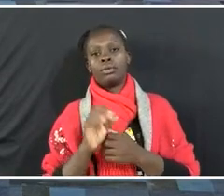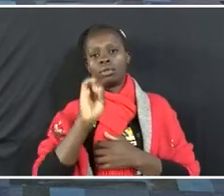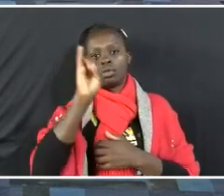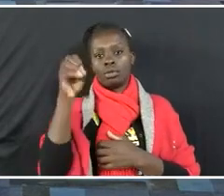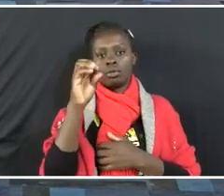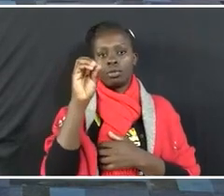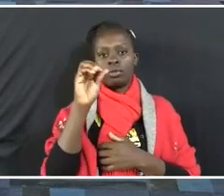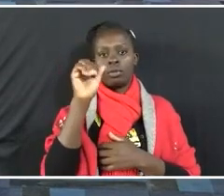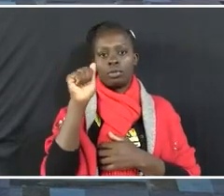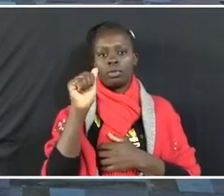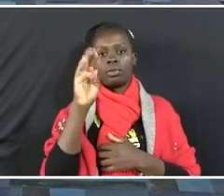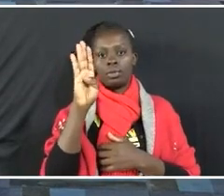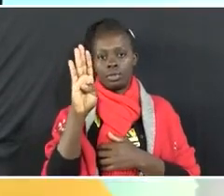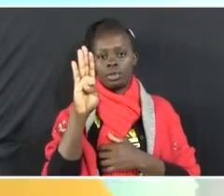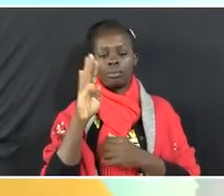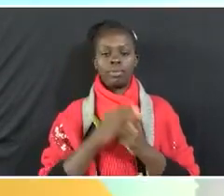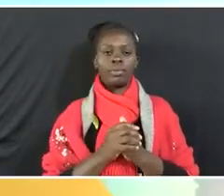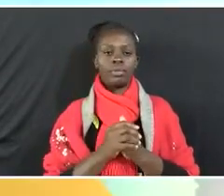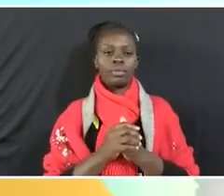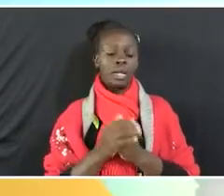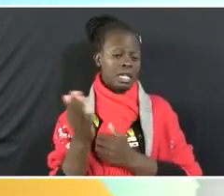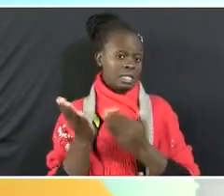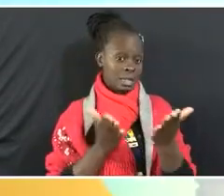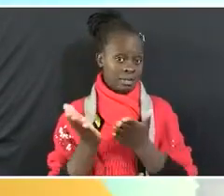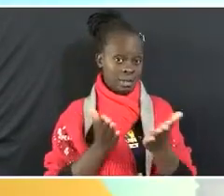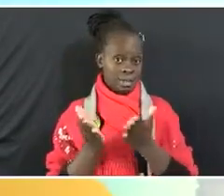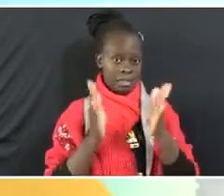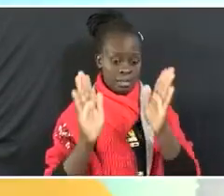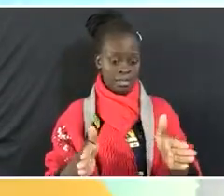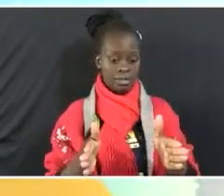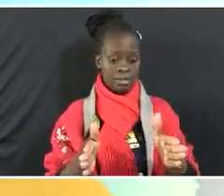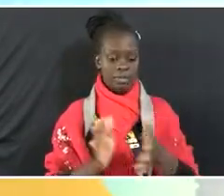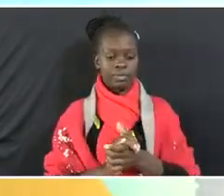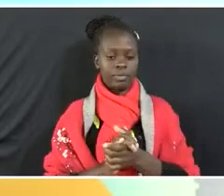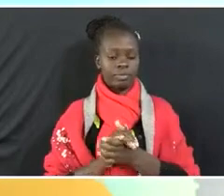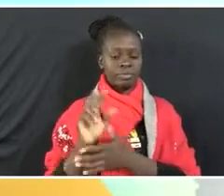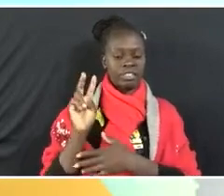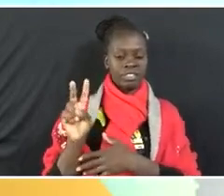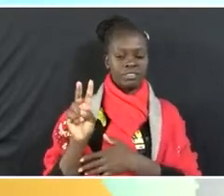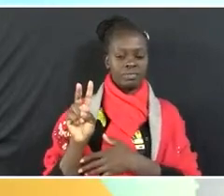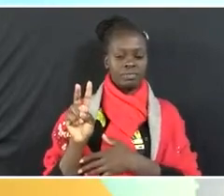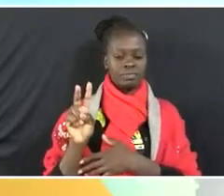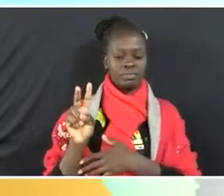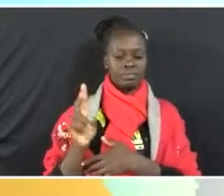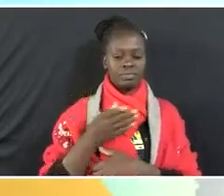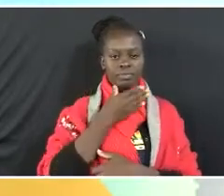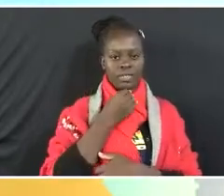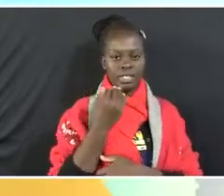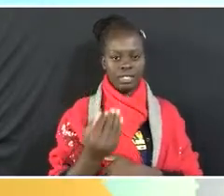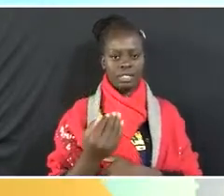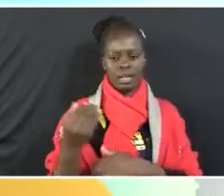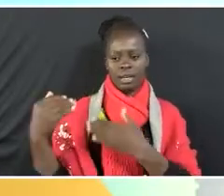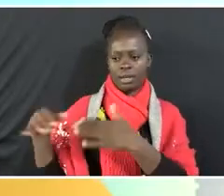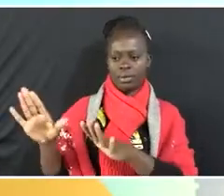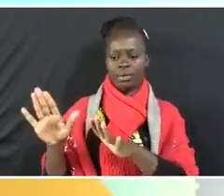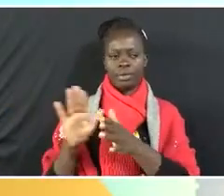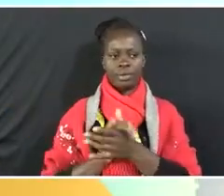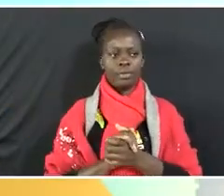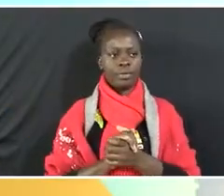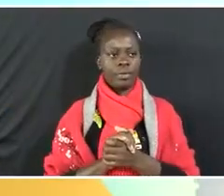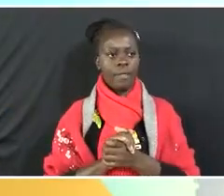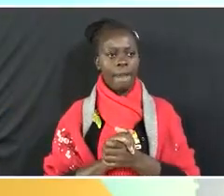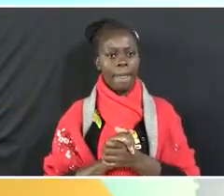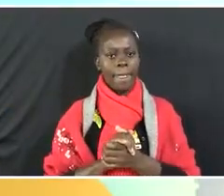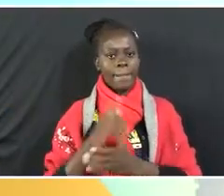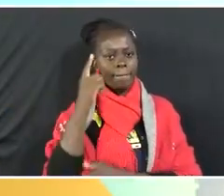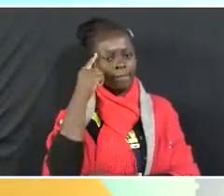Joab sees that Absalom is away. Joab coins an idea to